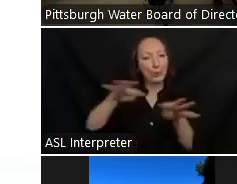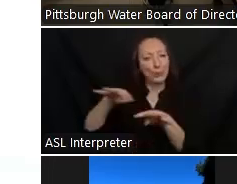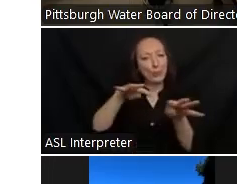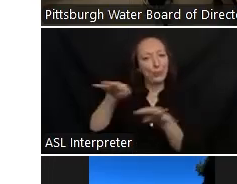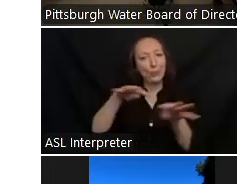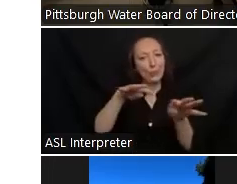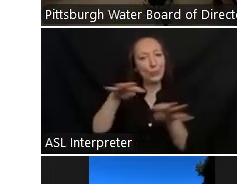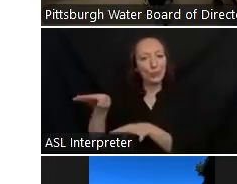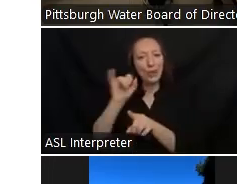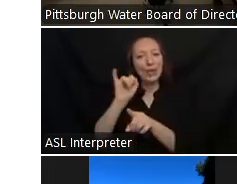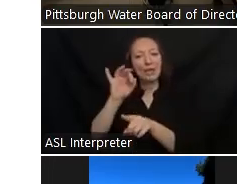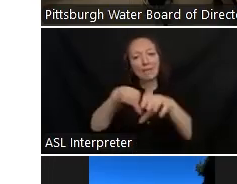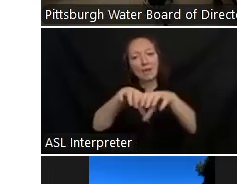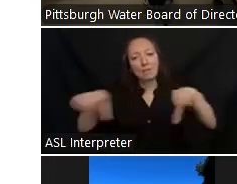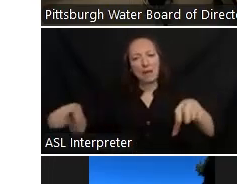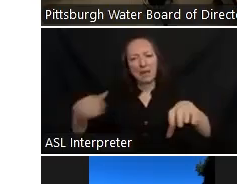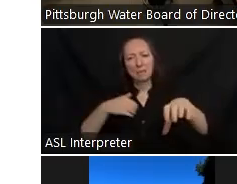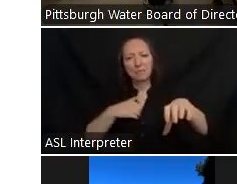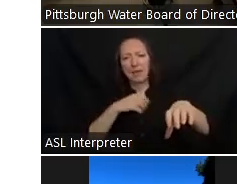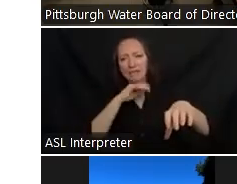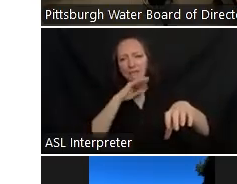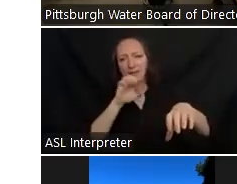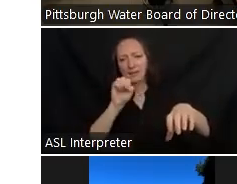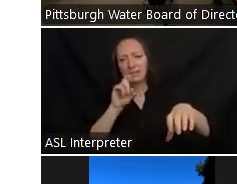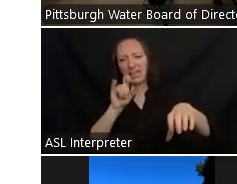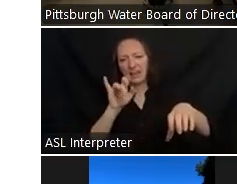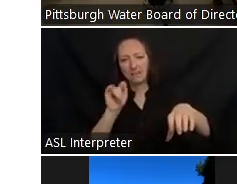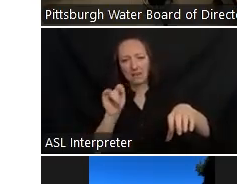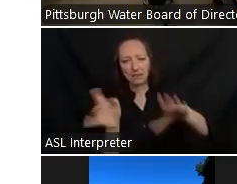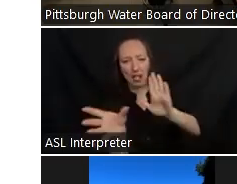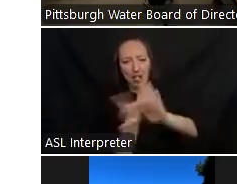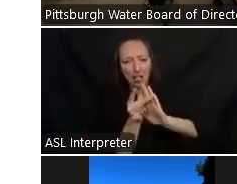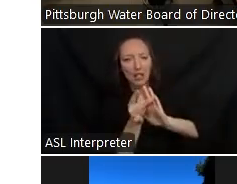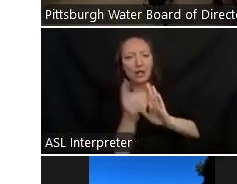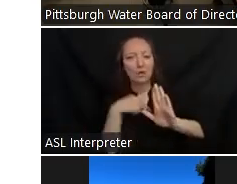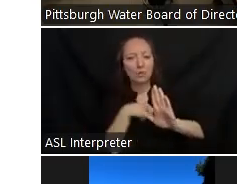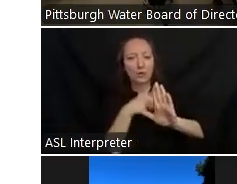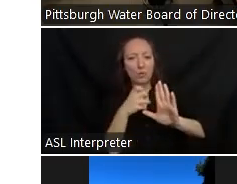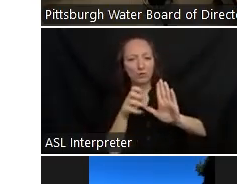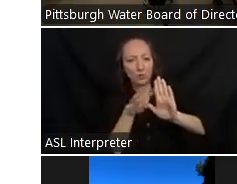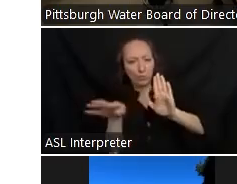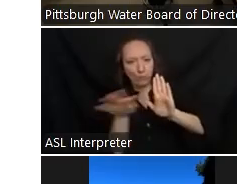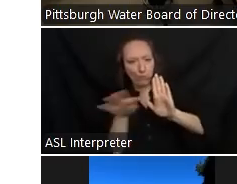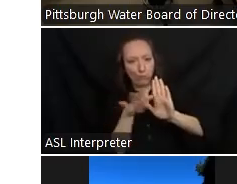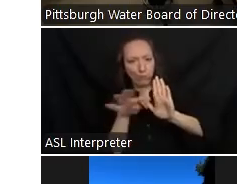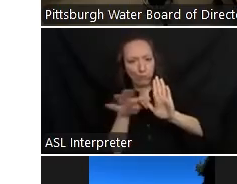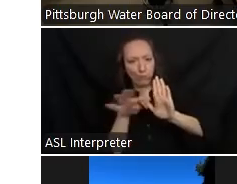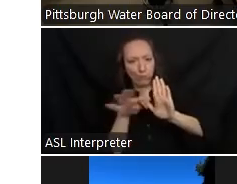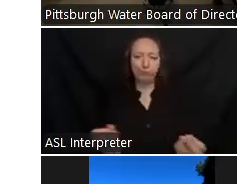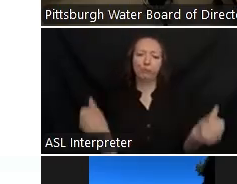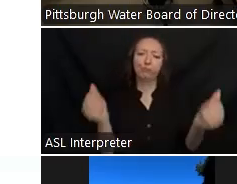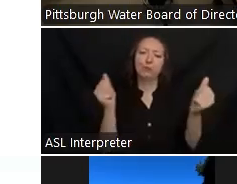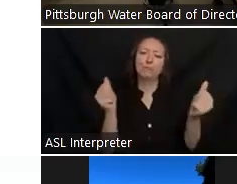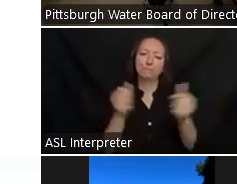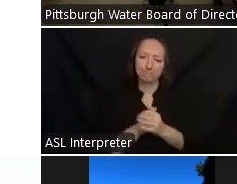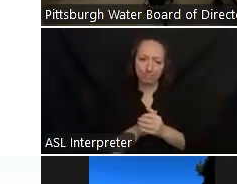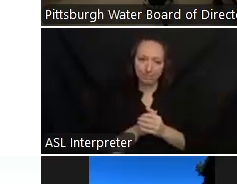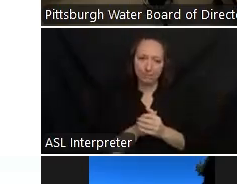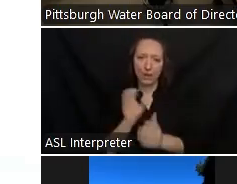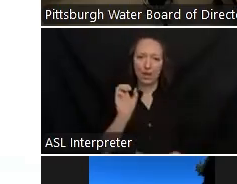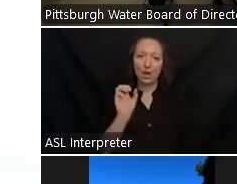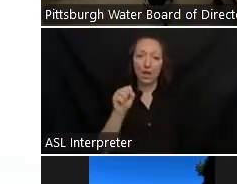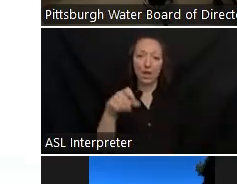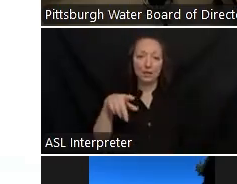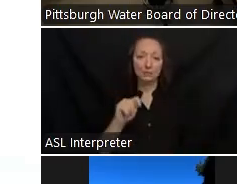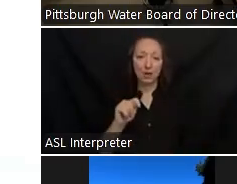pipes, and also to help draw fresh water through those pipes to that hydrant. When spot flushing specifically for water